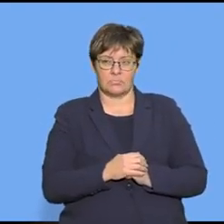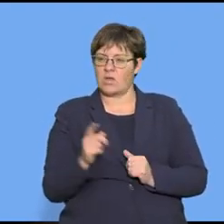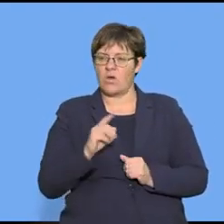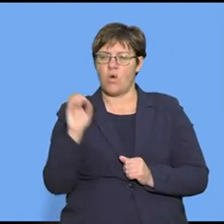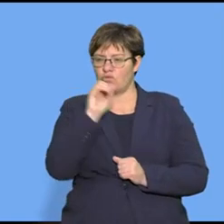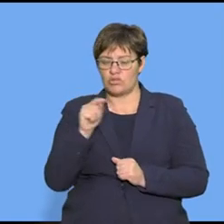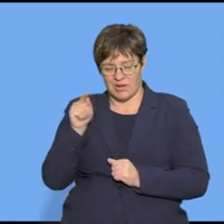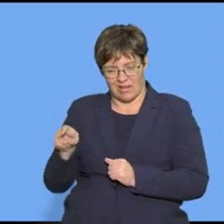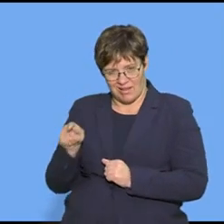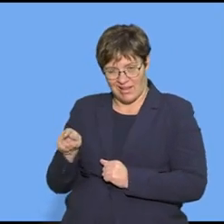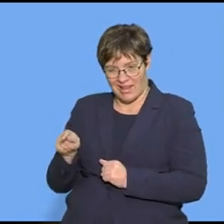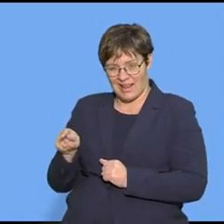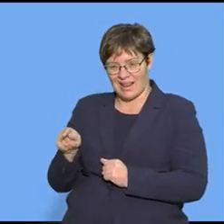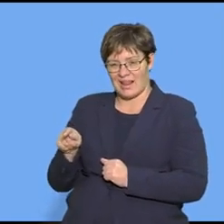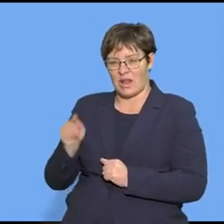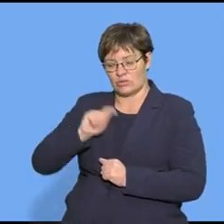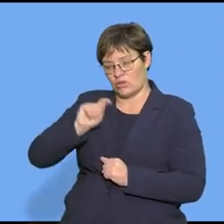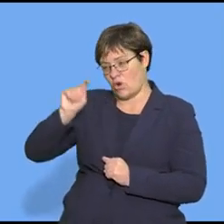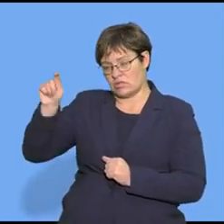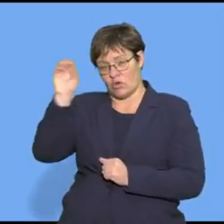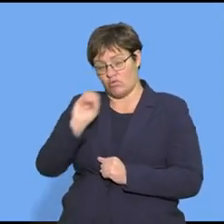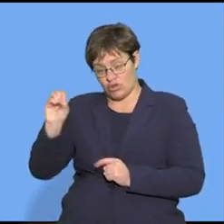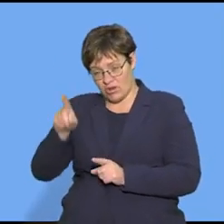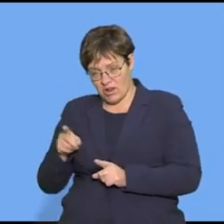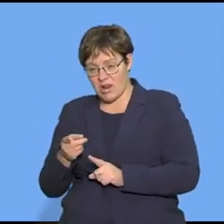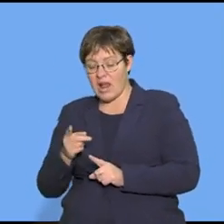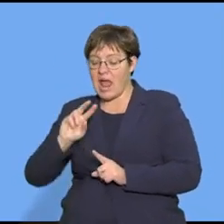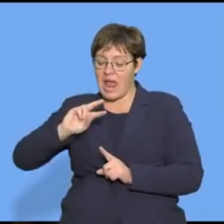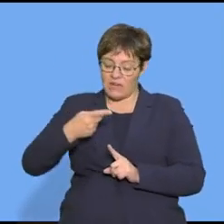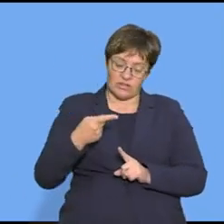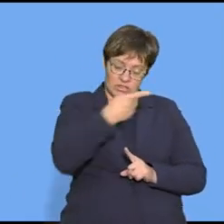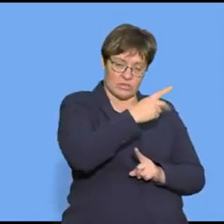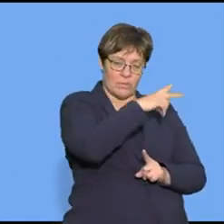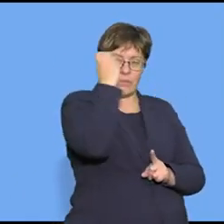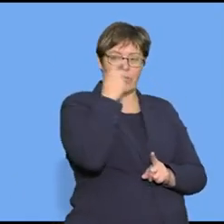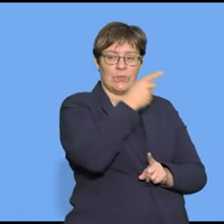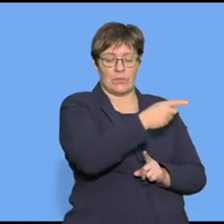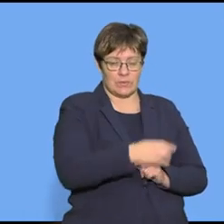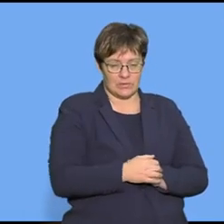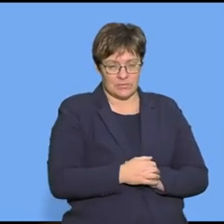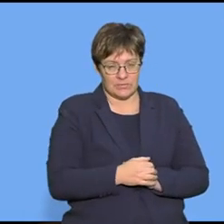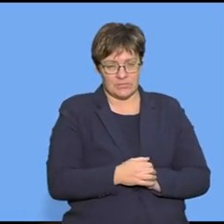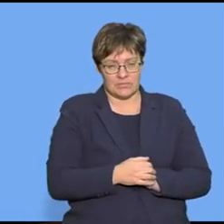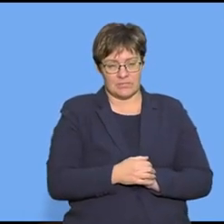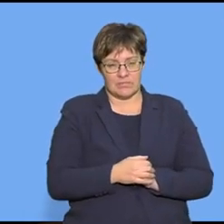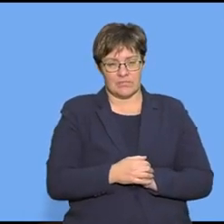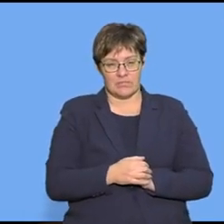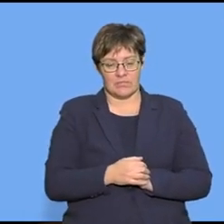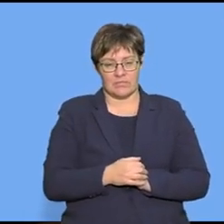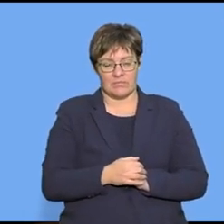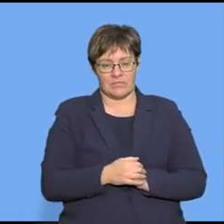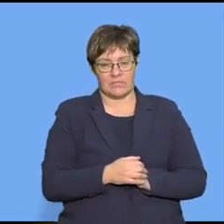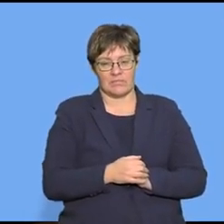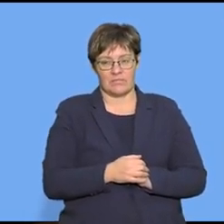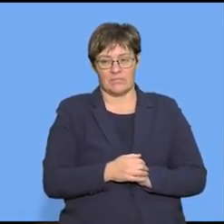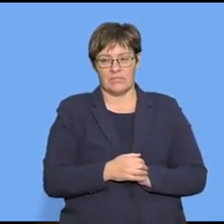mean. The dotted line one, and then the blue one is actually the origin, the inverse function. So let